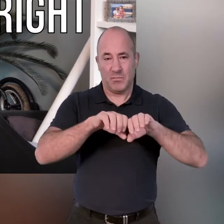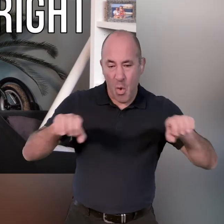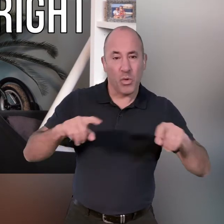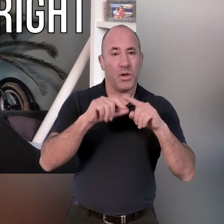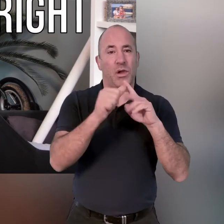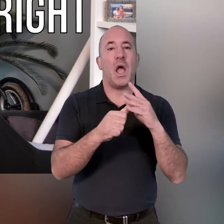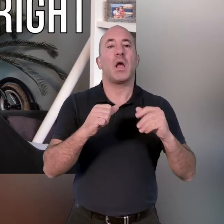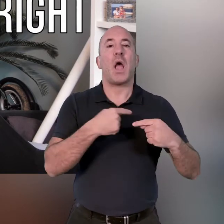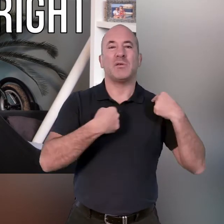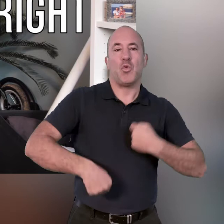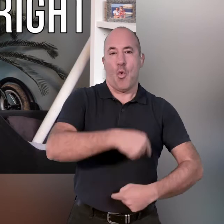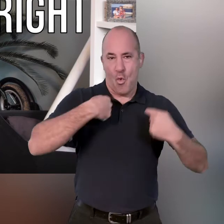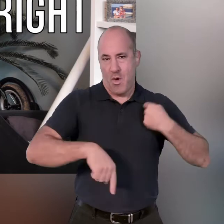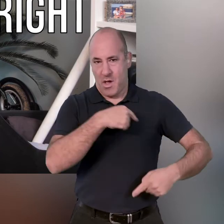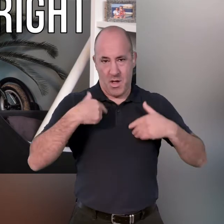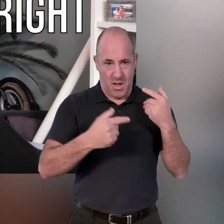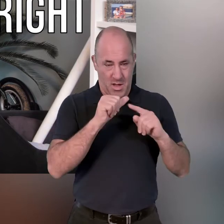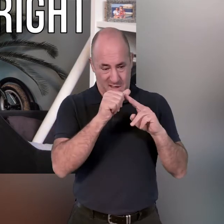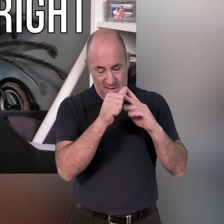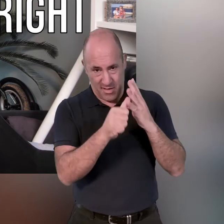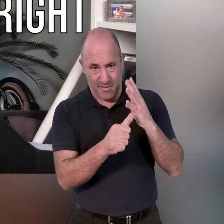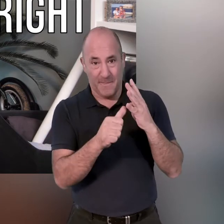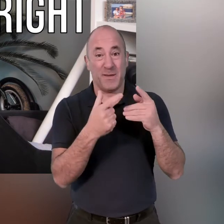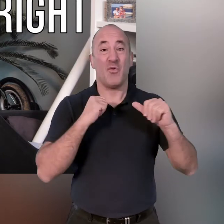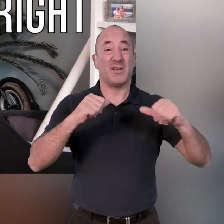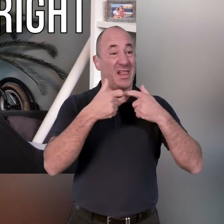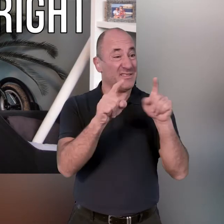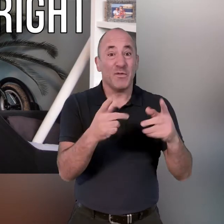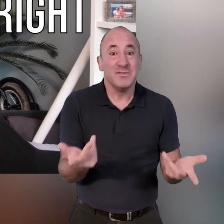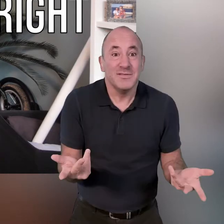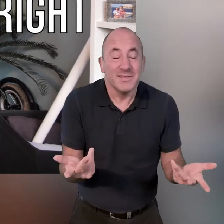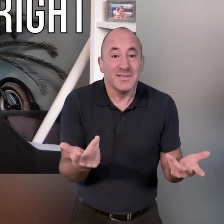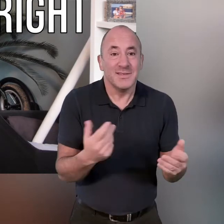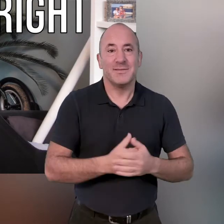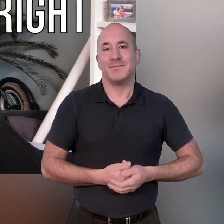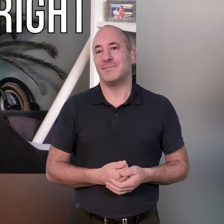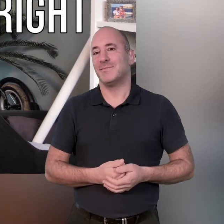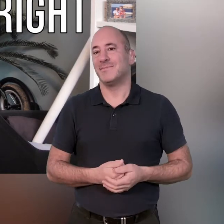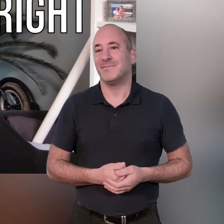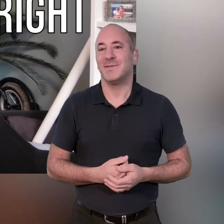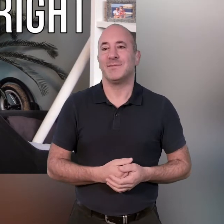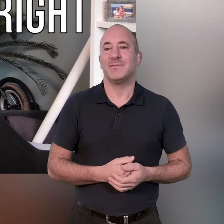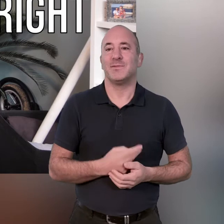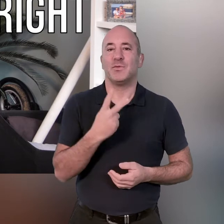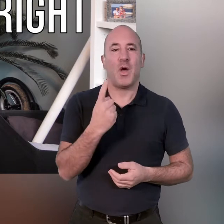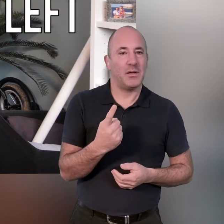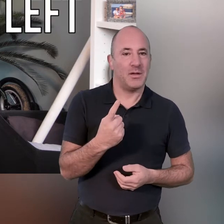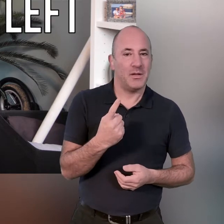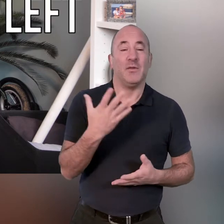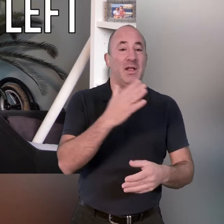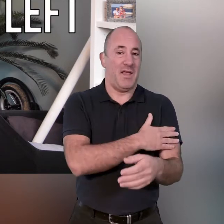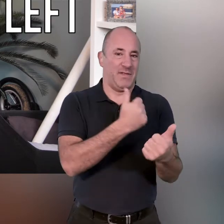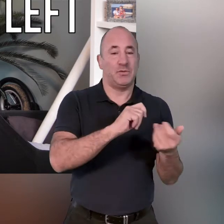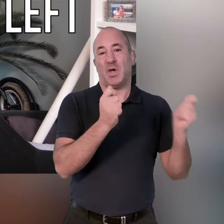exercise to another one, and then you're getting a different workout in there, which is also a great workout. Anyway, 2,